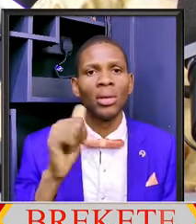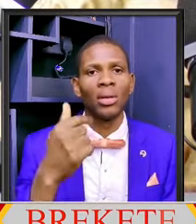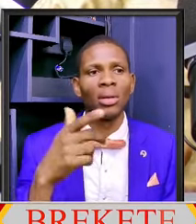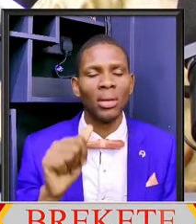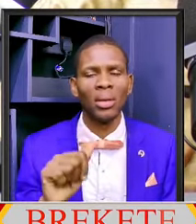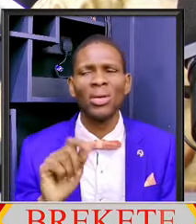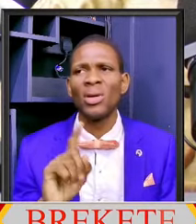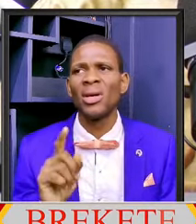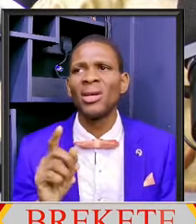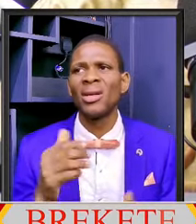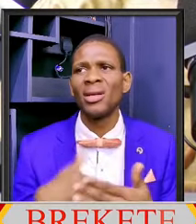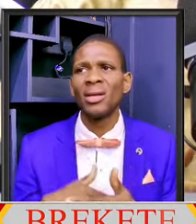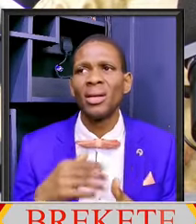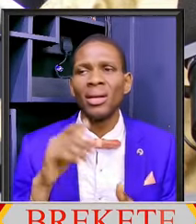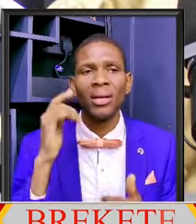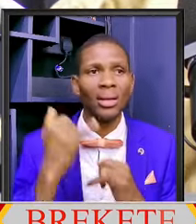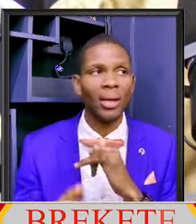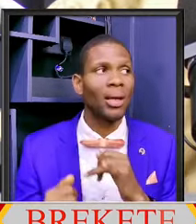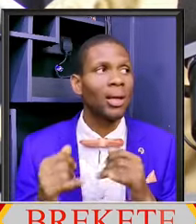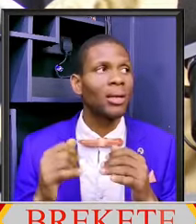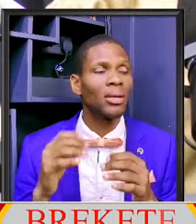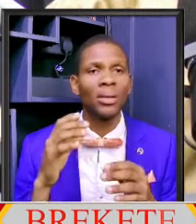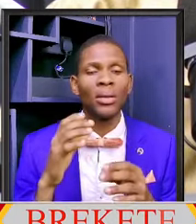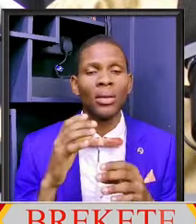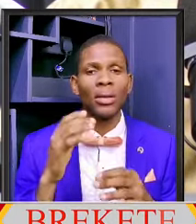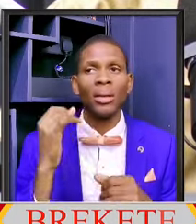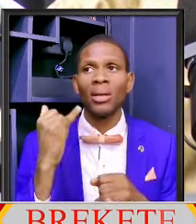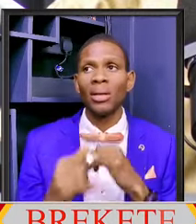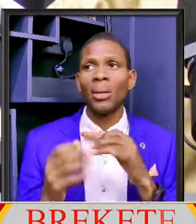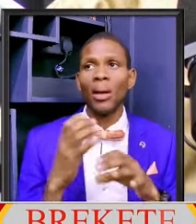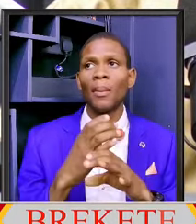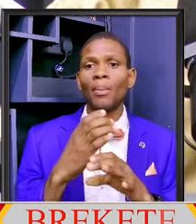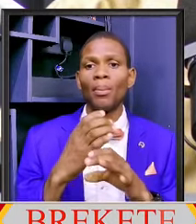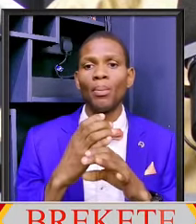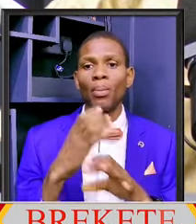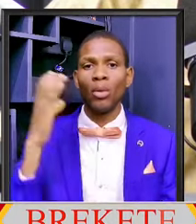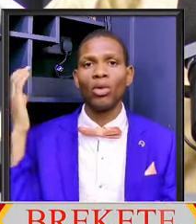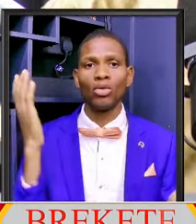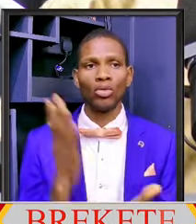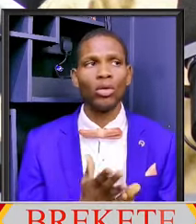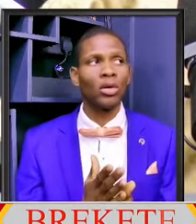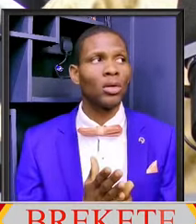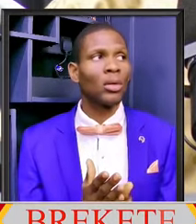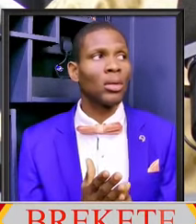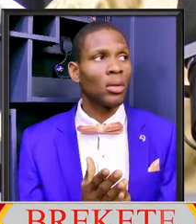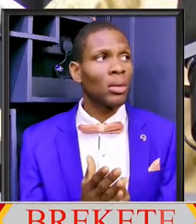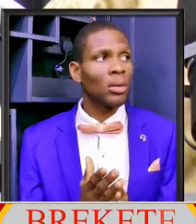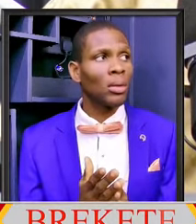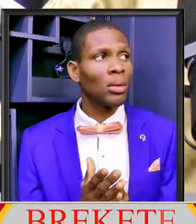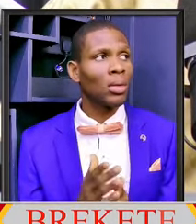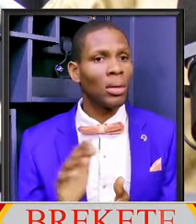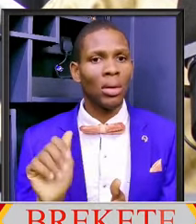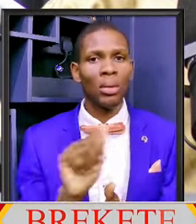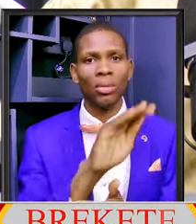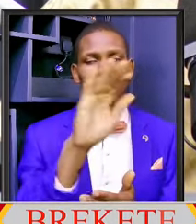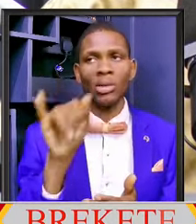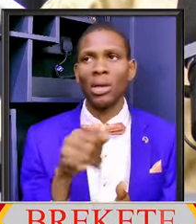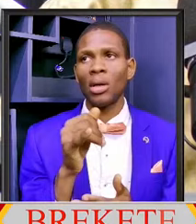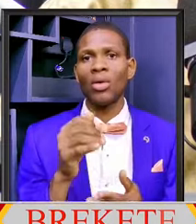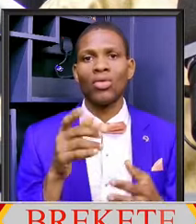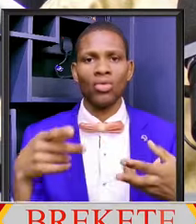part of Rigasa? Last bus stop, Abuja Road. Last bus stop, Abuja Road. Last bus stop, Abuja